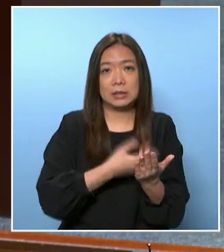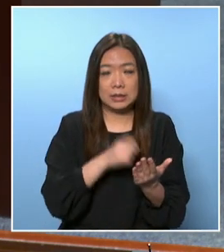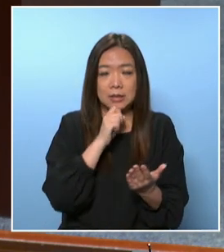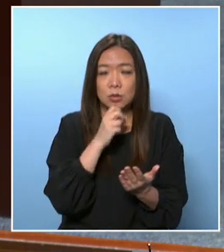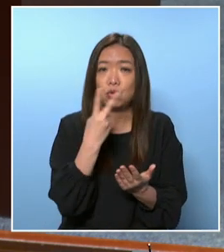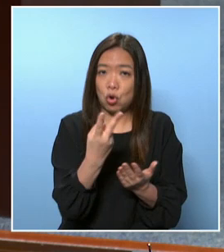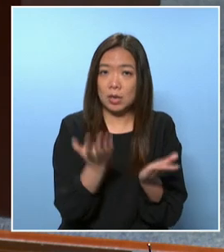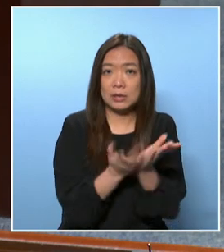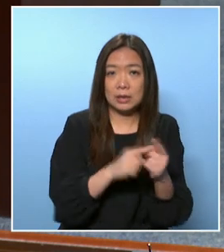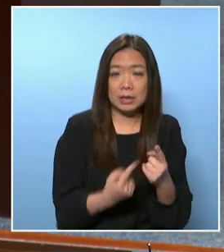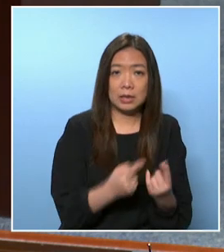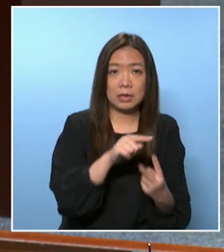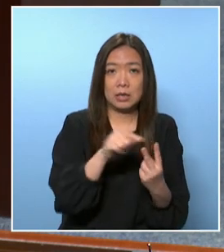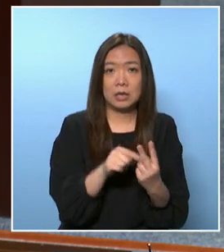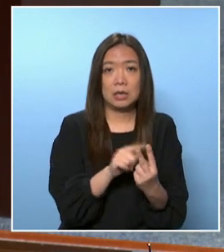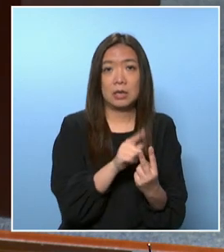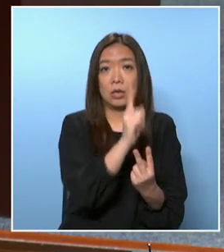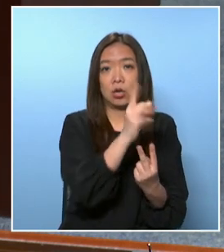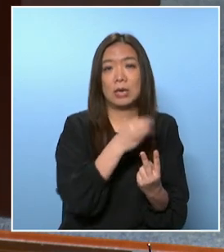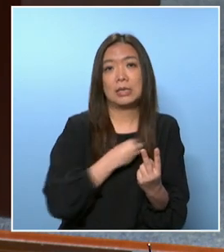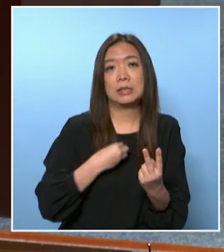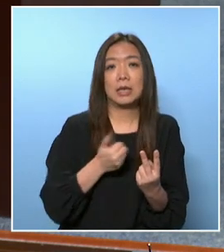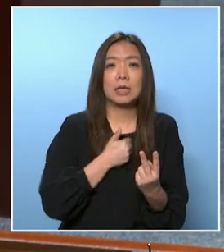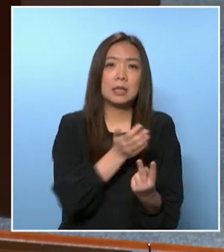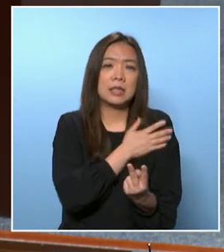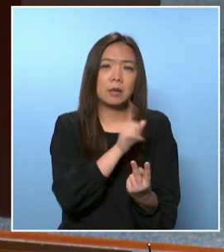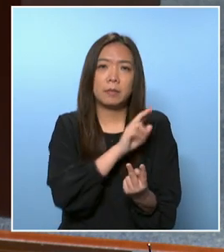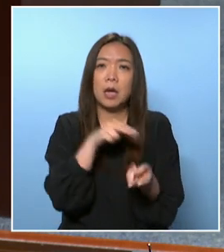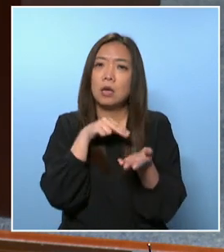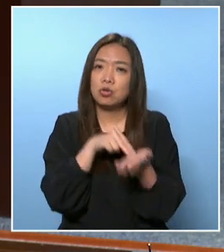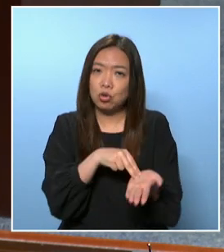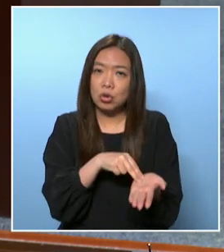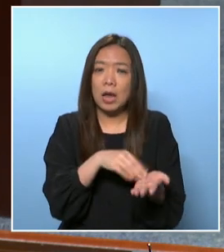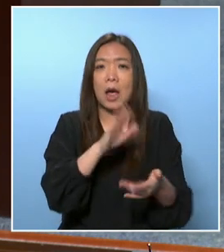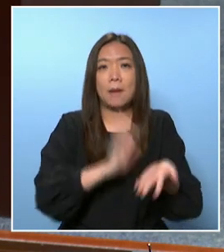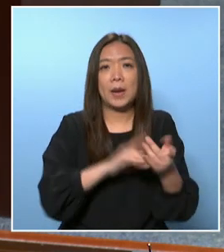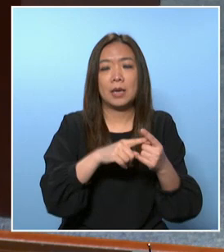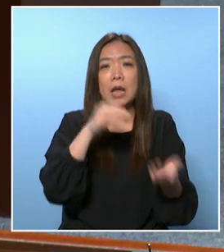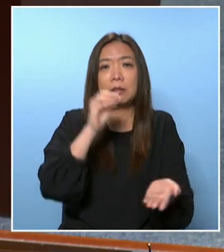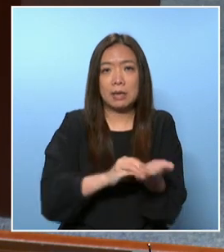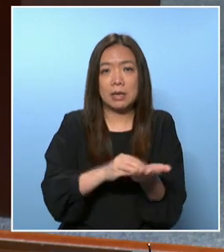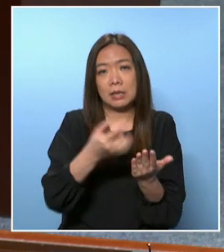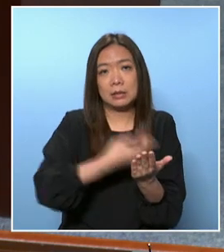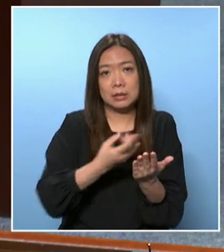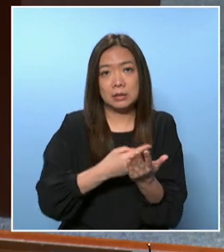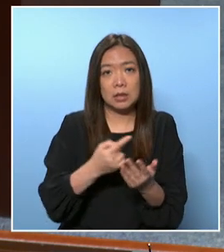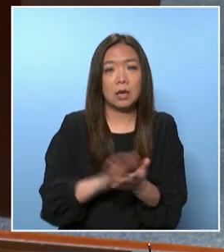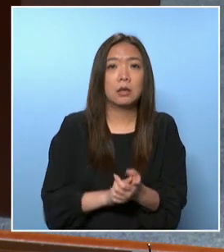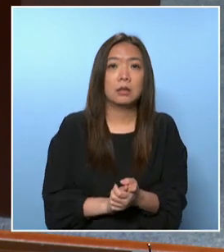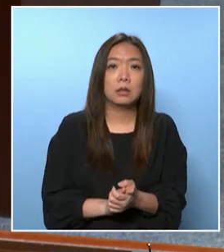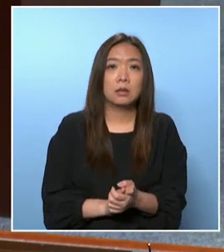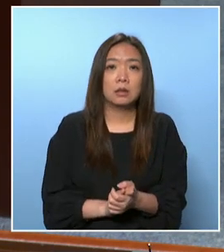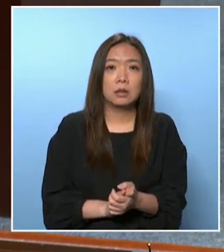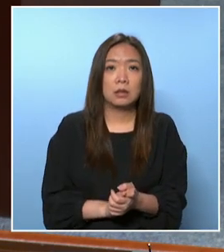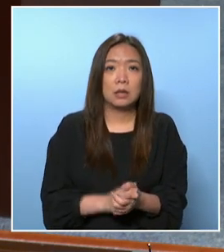making the AMD, there is a need for 2 witnesses, and one of them being a